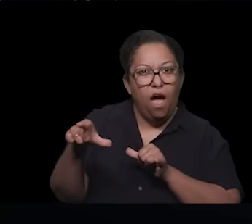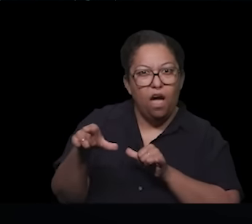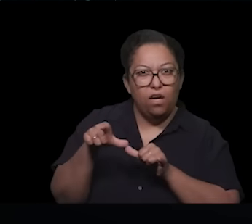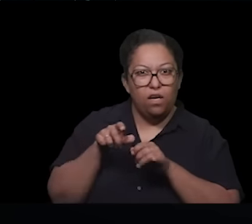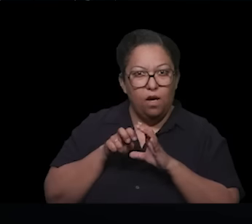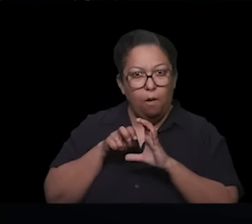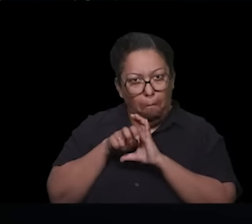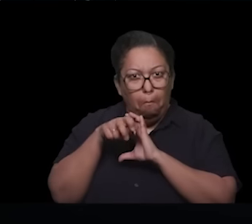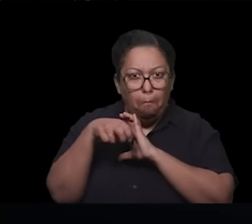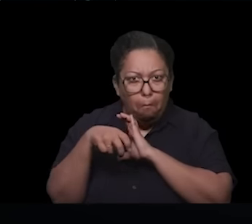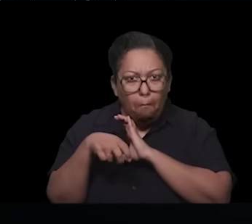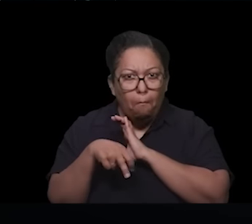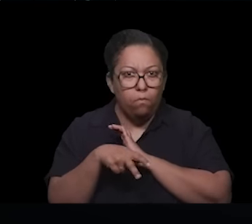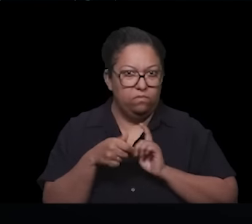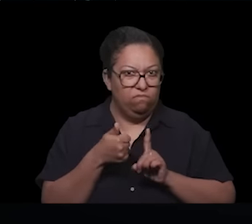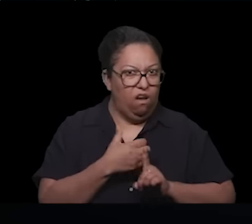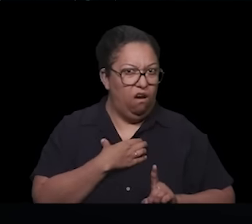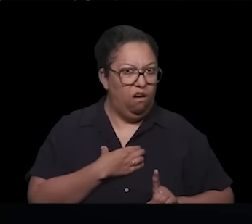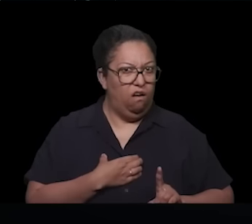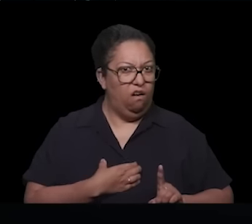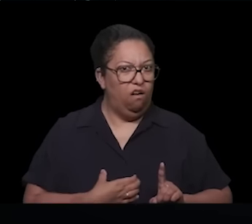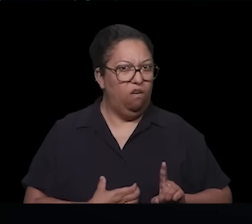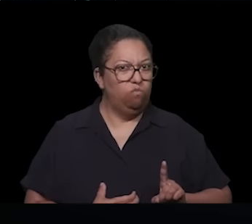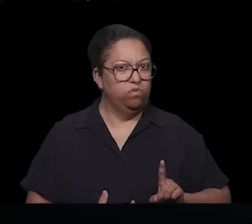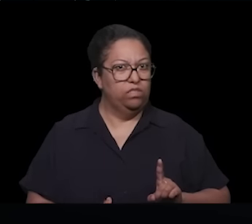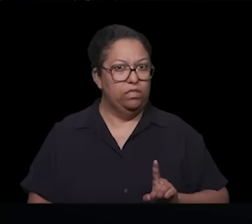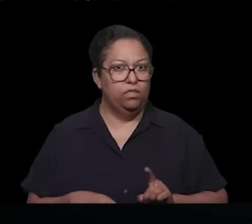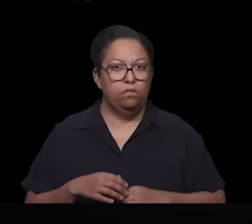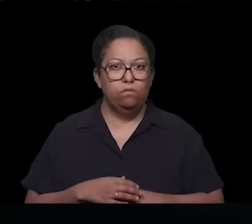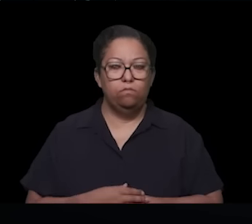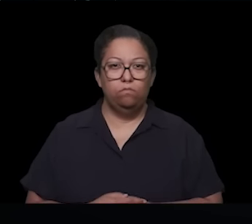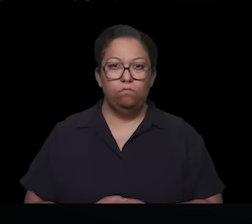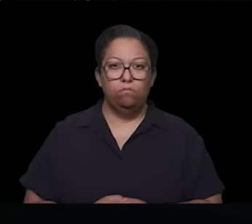Twice her size. The spider leaves the can. And very hungry.